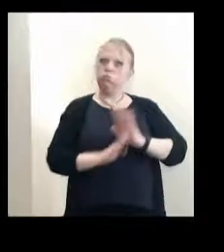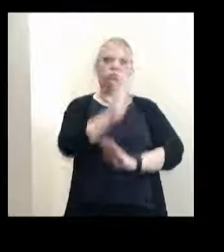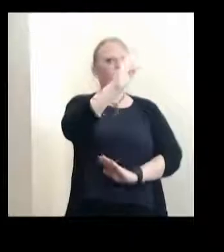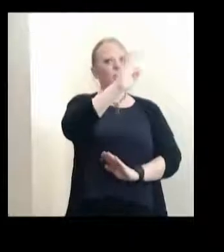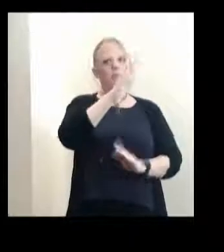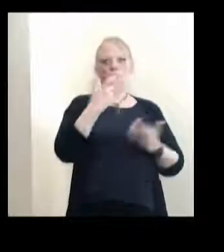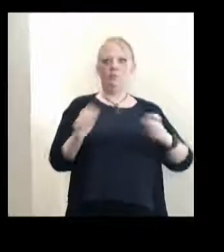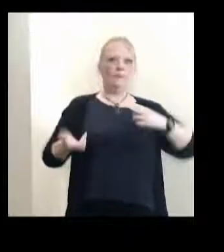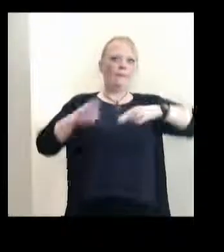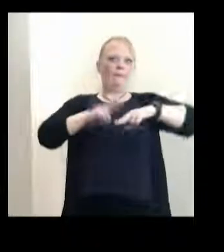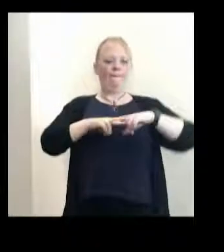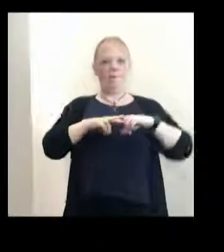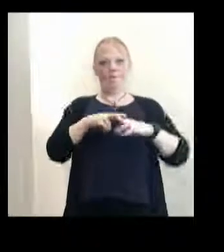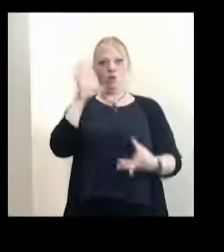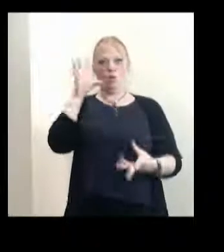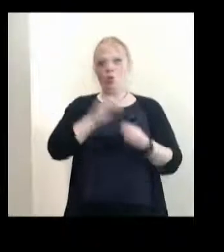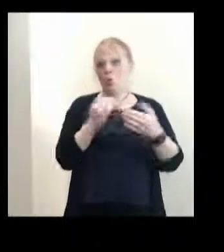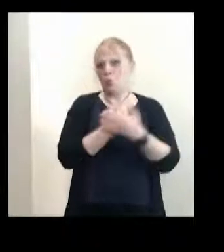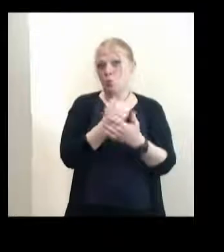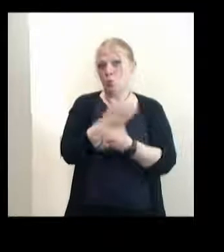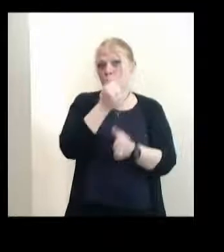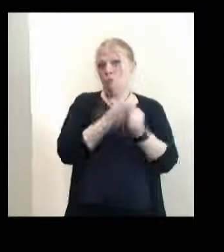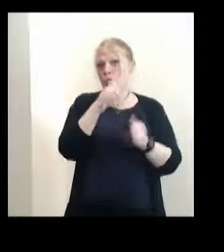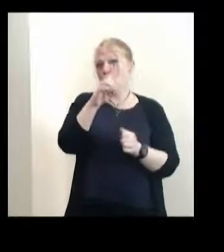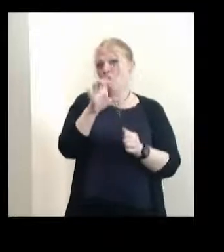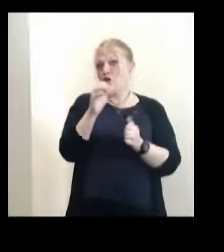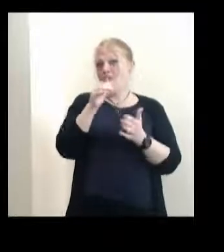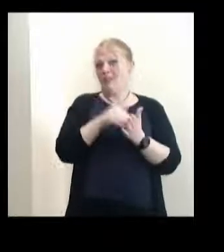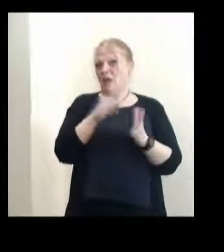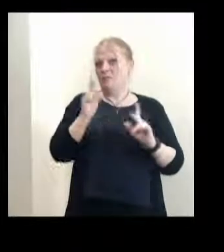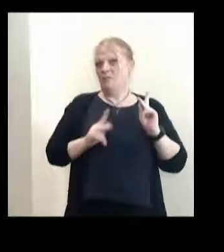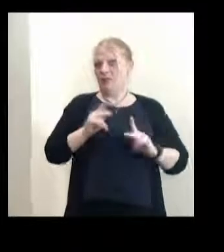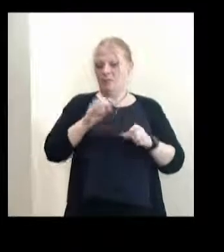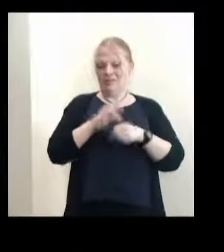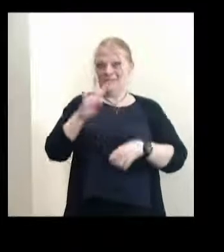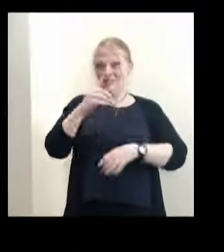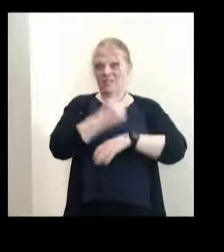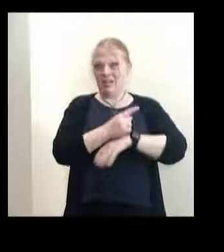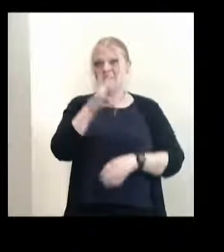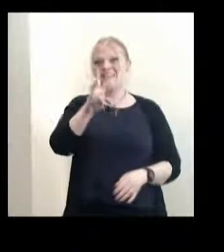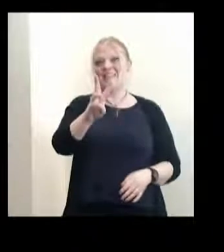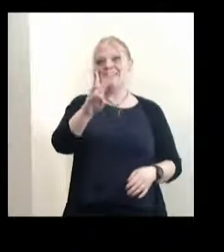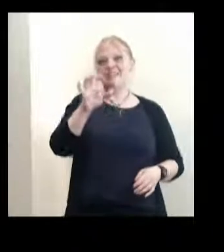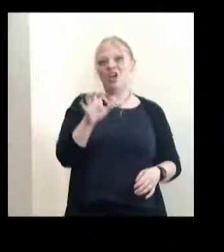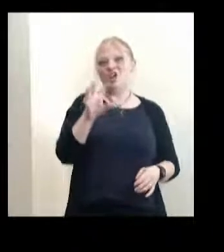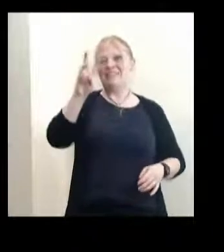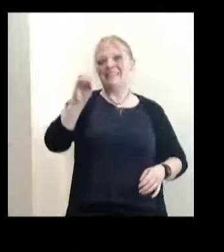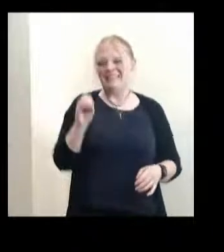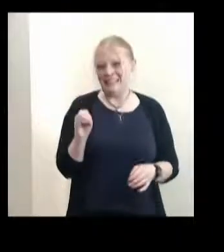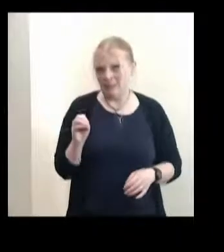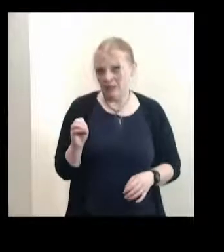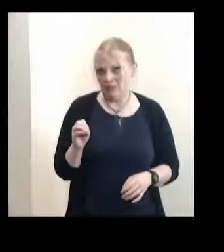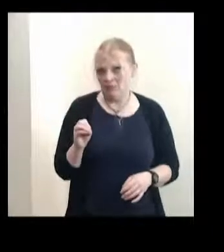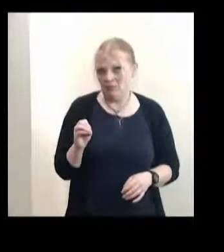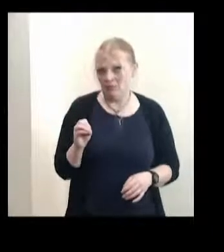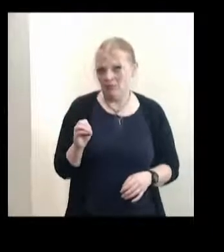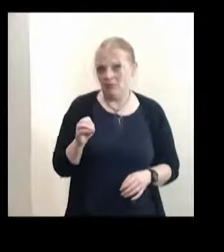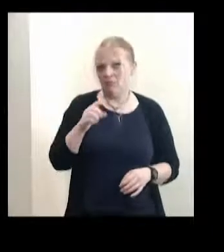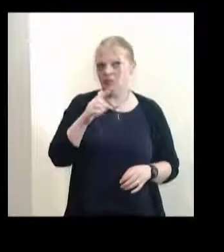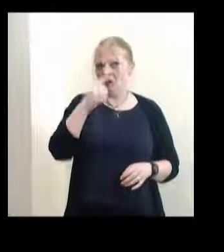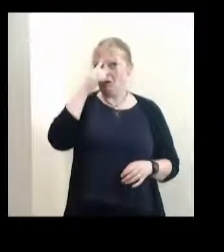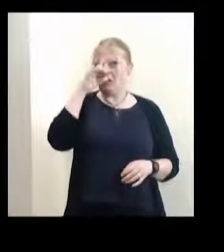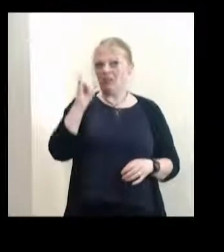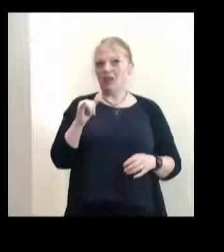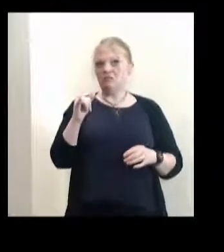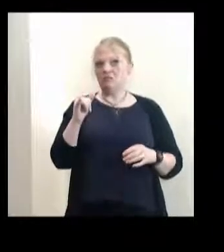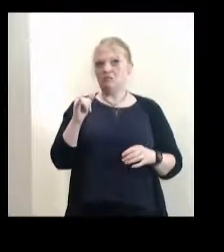cases. Total new cases per 100,000 persons in the last 7 days is 660. I think it's one of the highest numbers